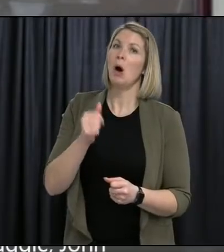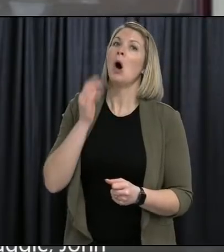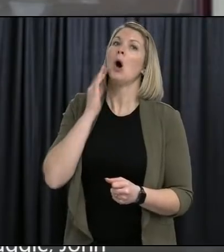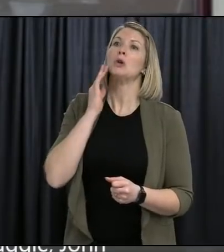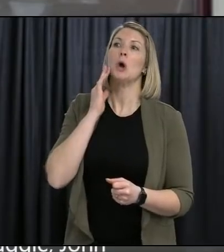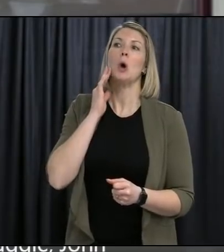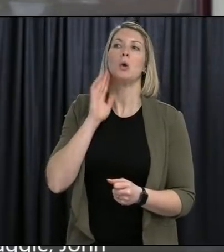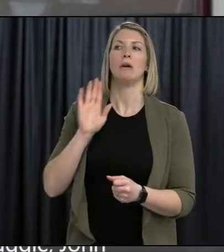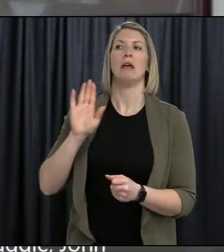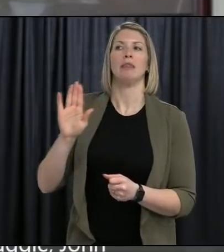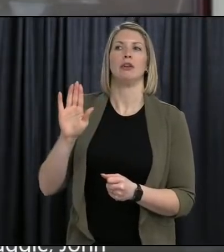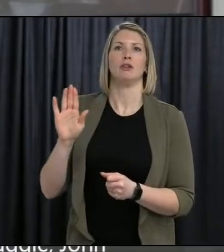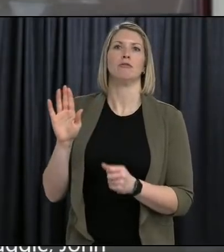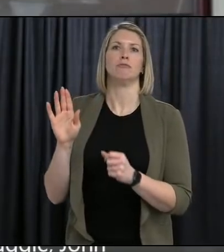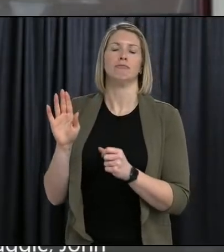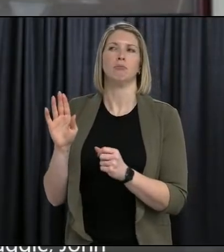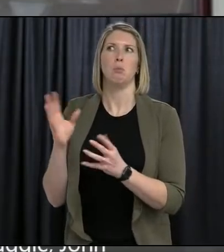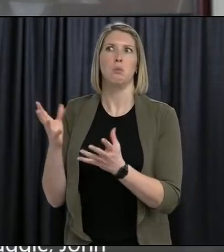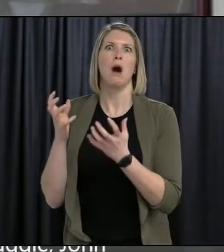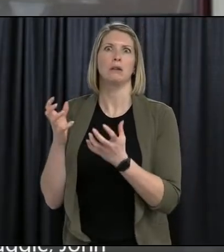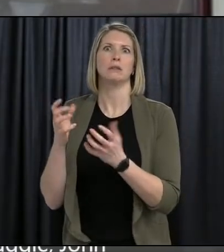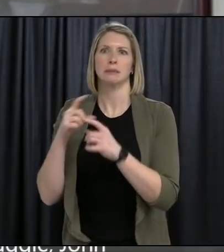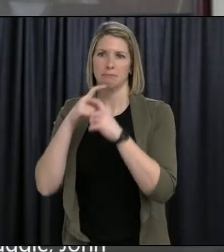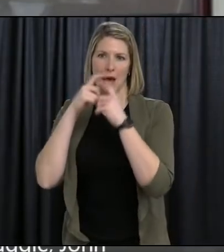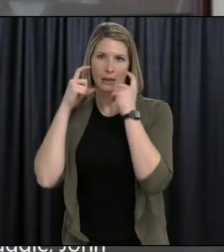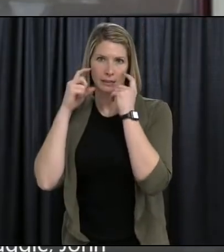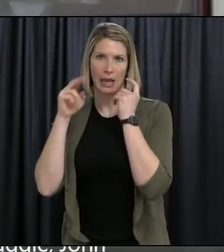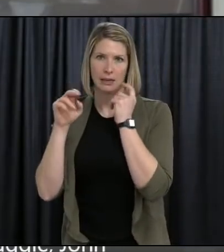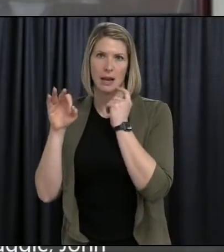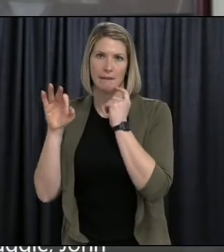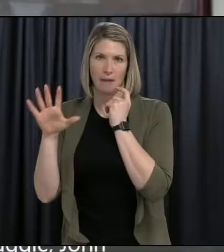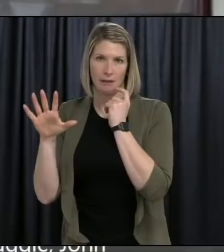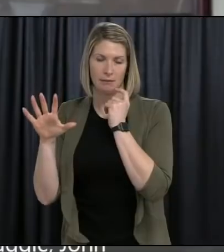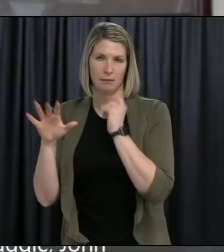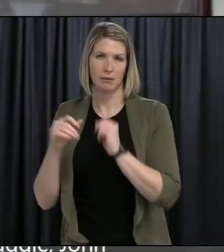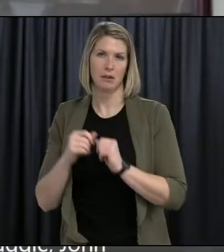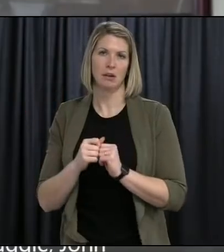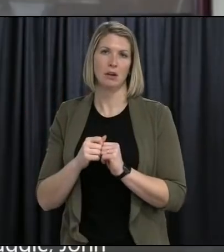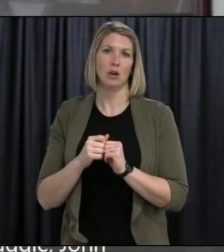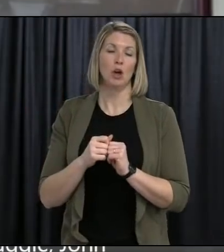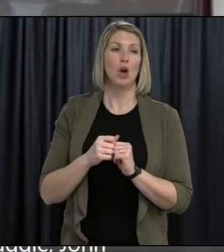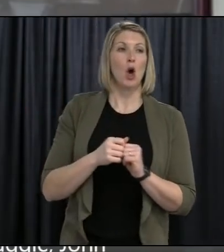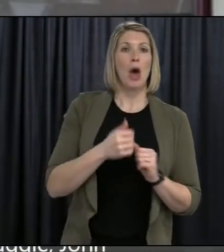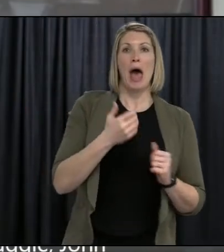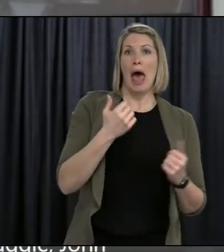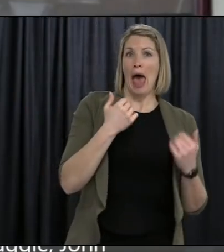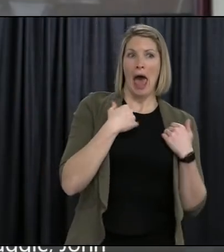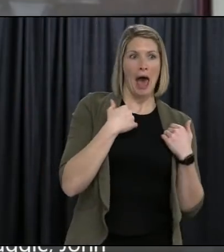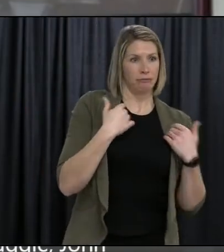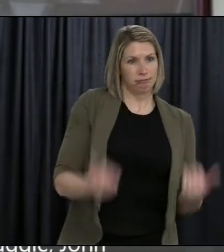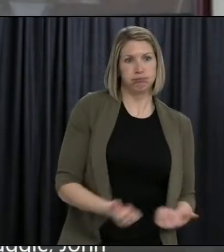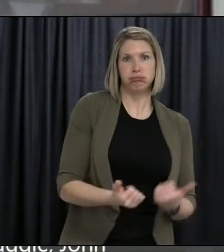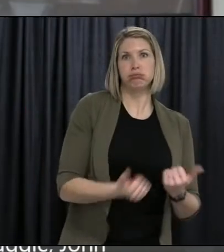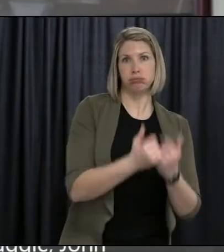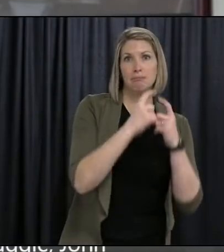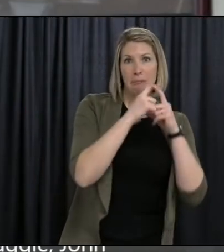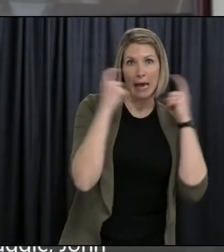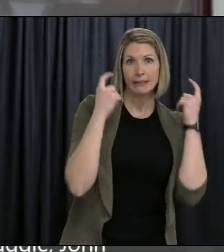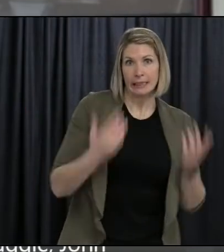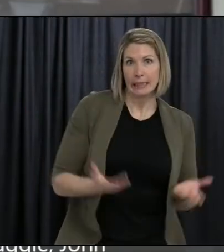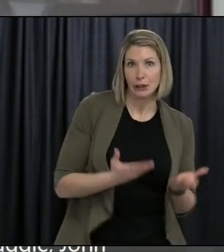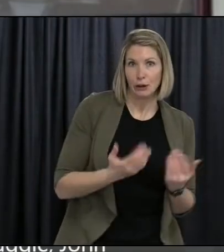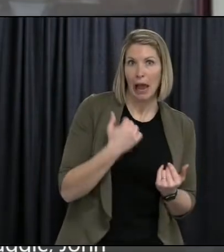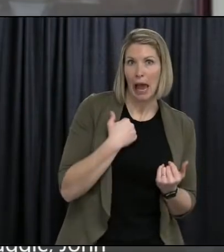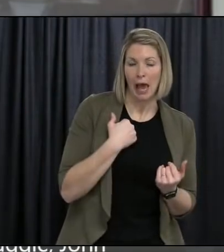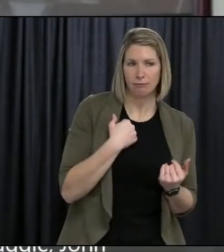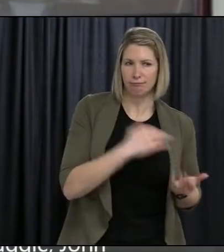them. Currently, as far as PPE inventory is concerned, we are not regarding that as an issue. We have